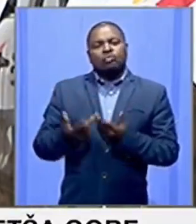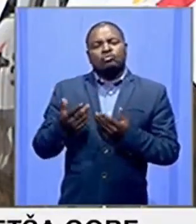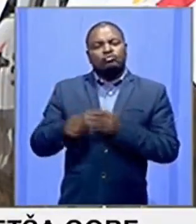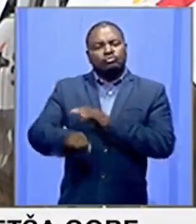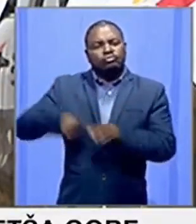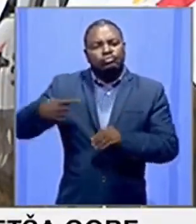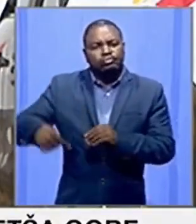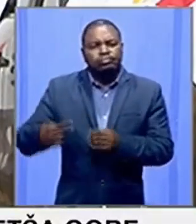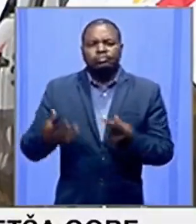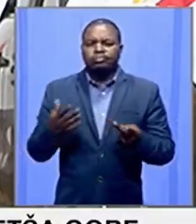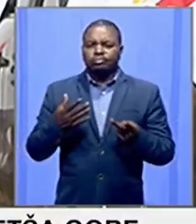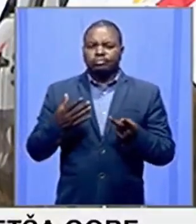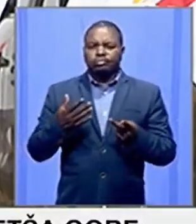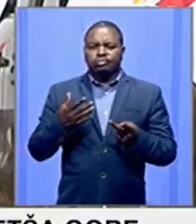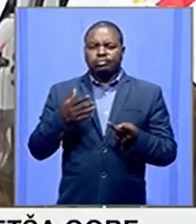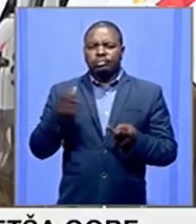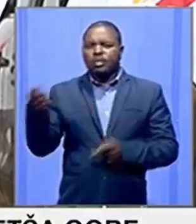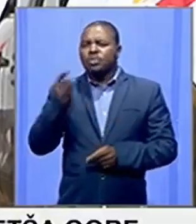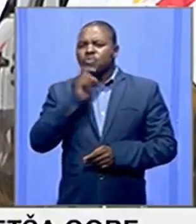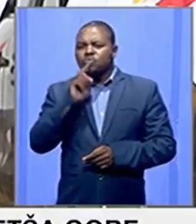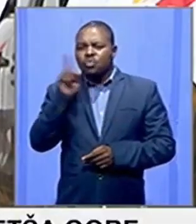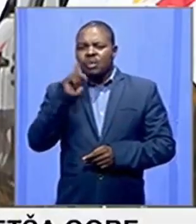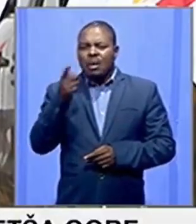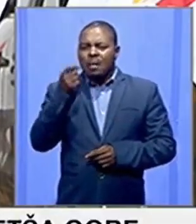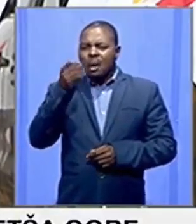generators, why